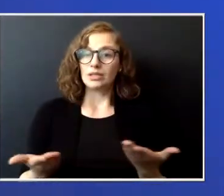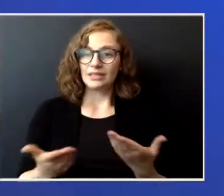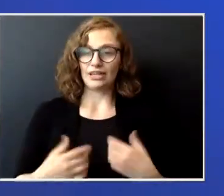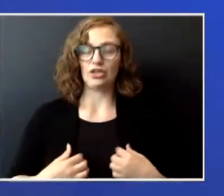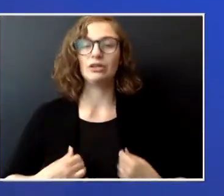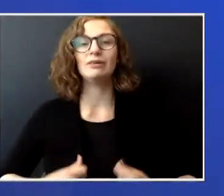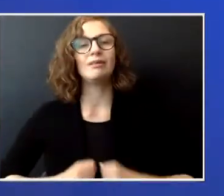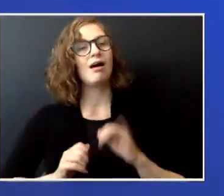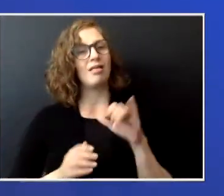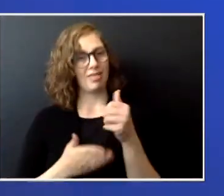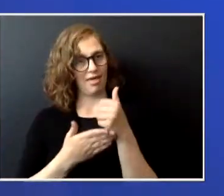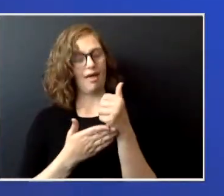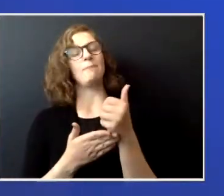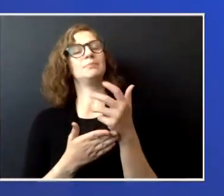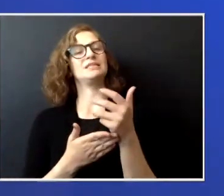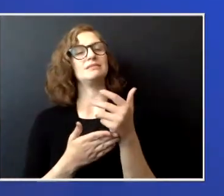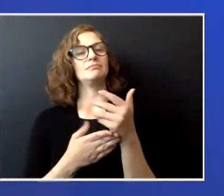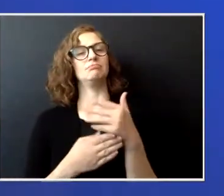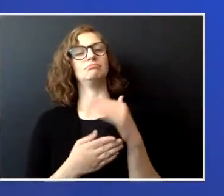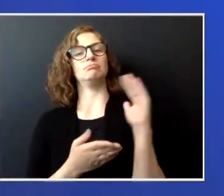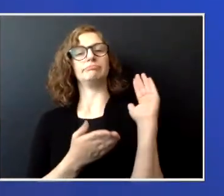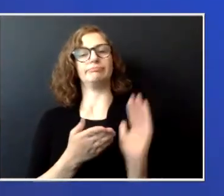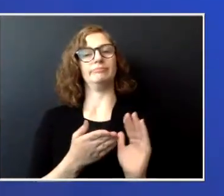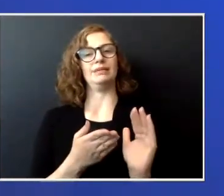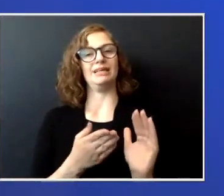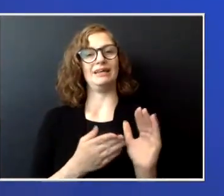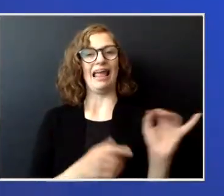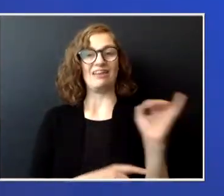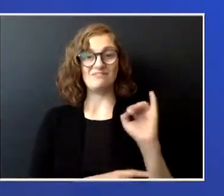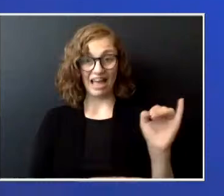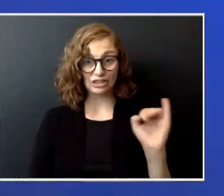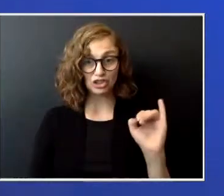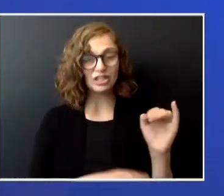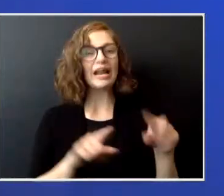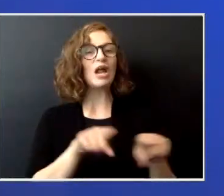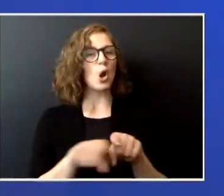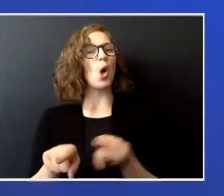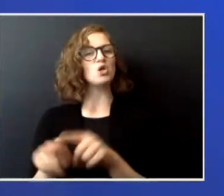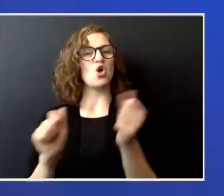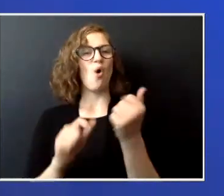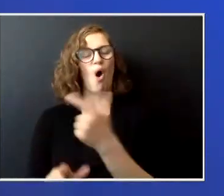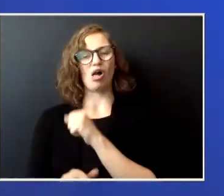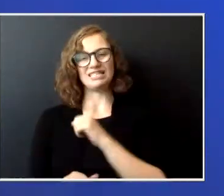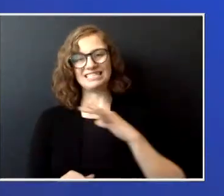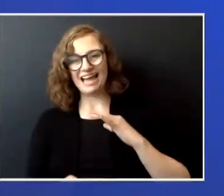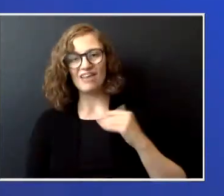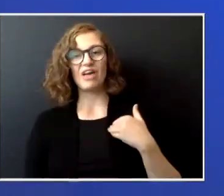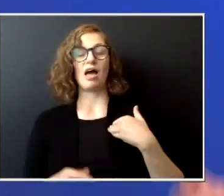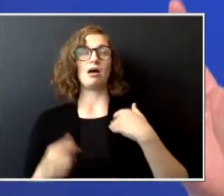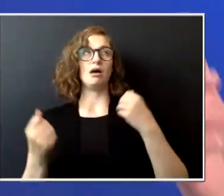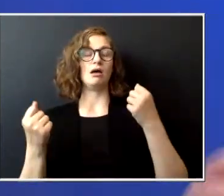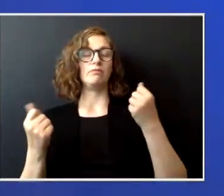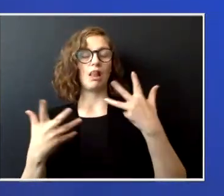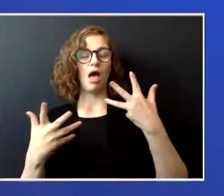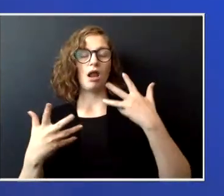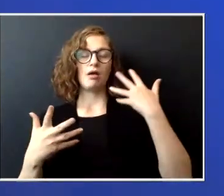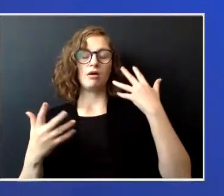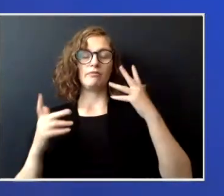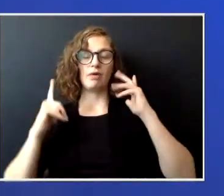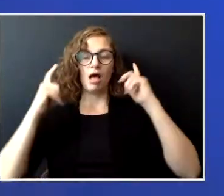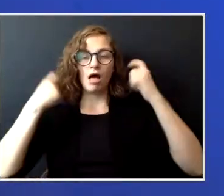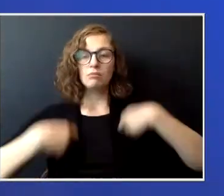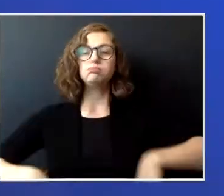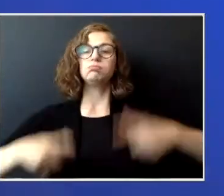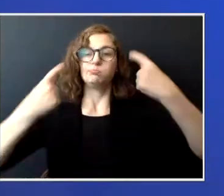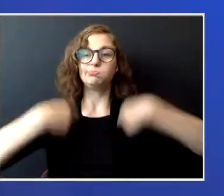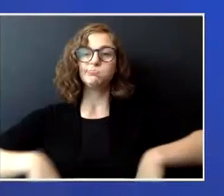but also because all of the staff in the OR is wearing a lot of extra layers with the gowns, the gloves, and we have really big lights that are on us,